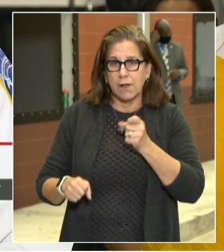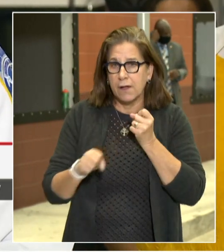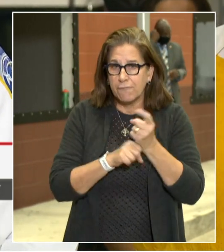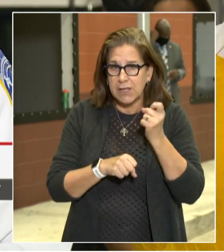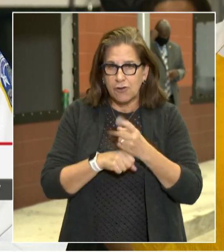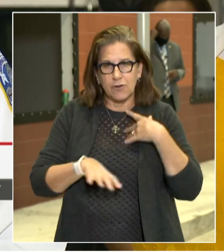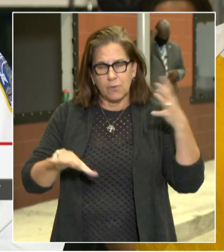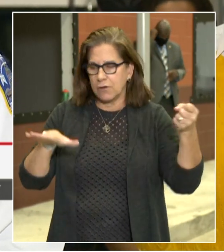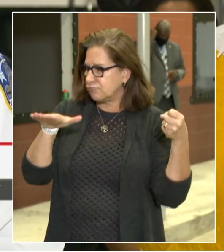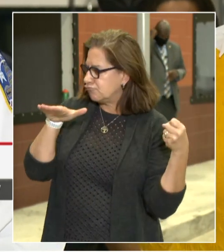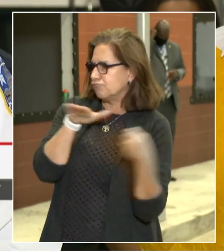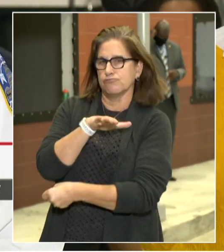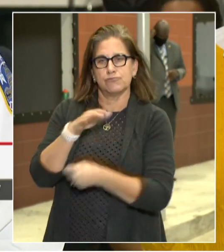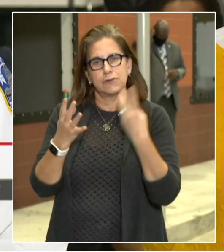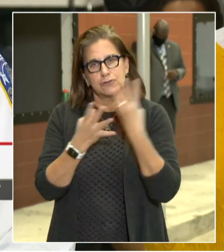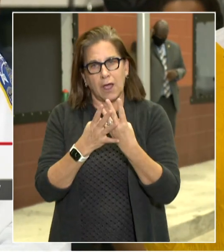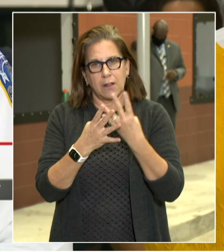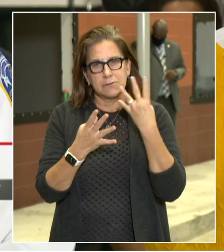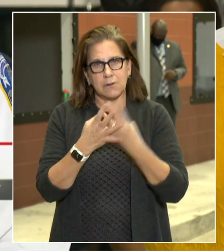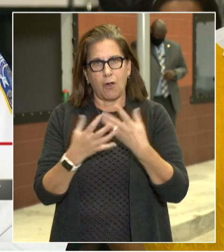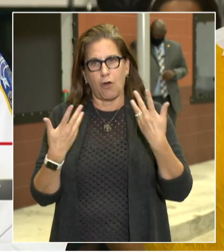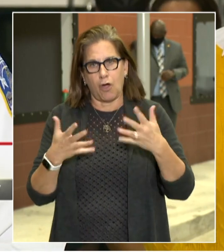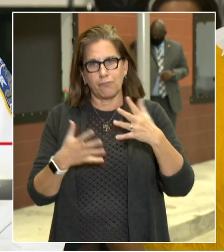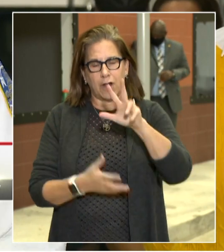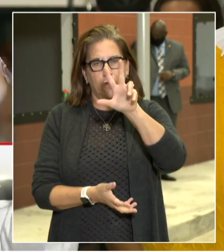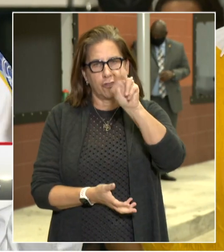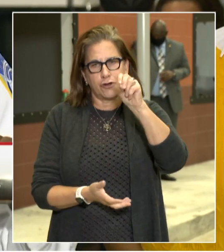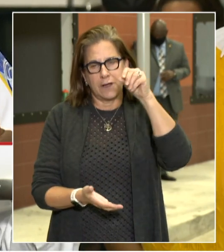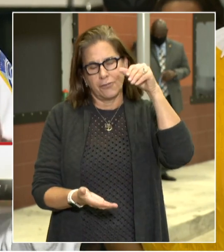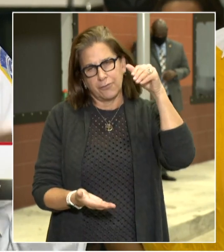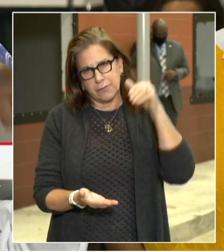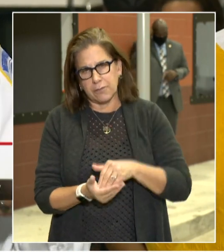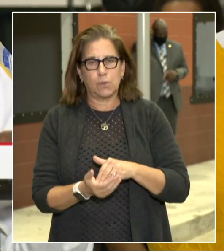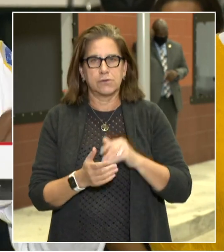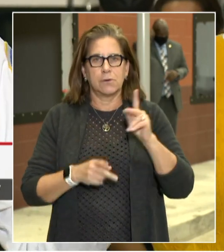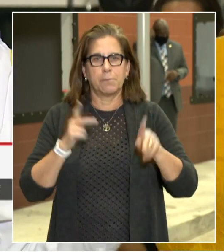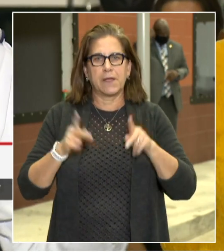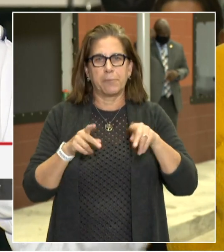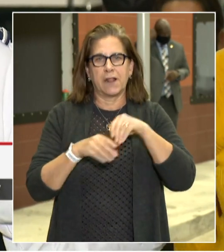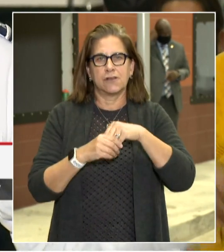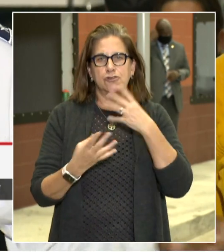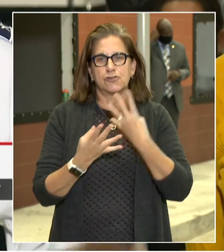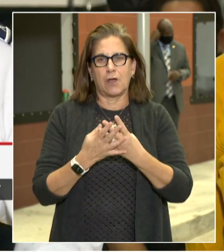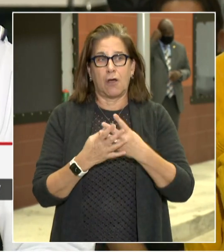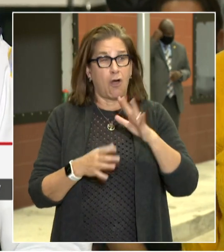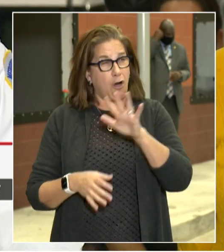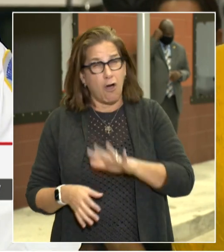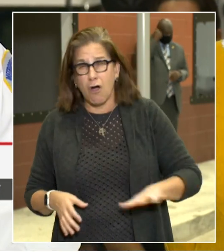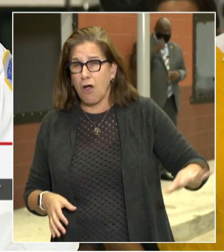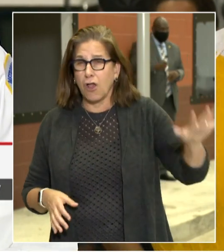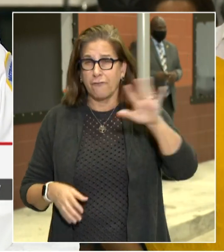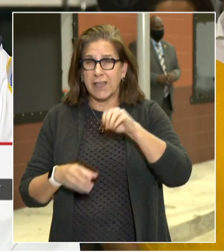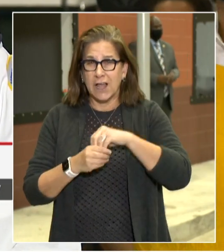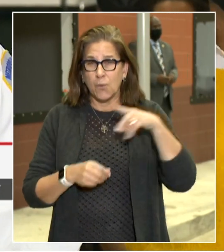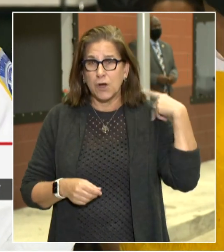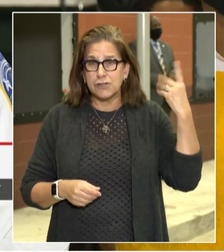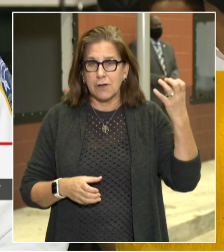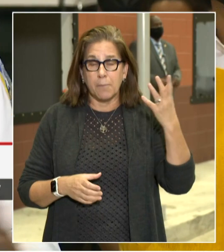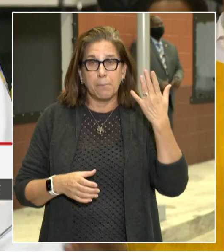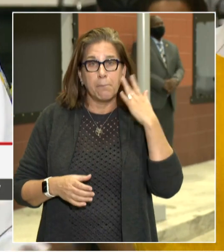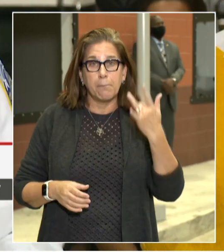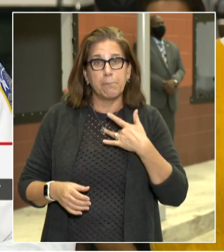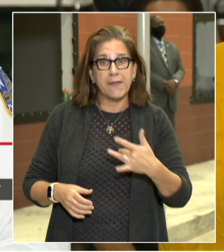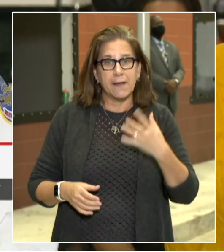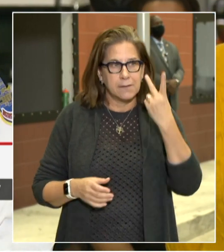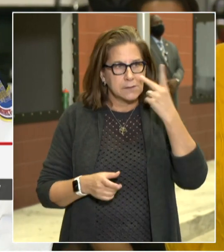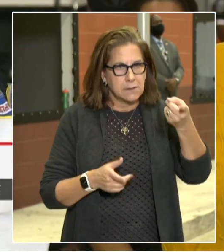30-some-odd thousand people in the District of Columbia we incarcerate. The problem is when we keep seeing the same individuals arrested over and over again.